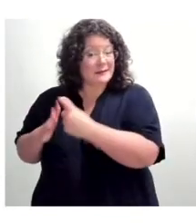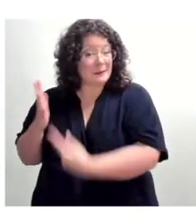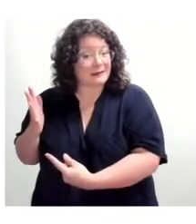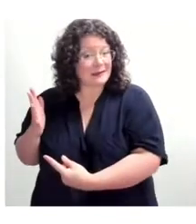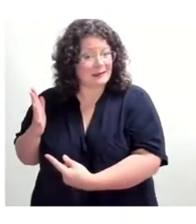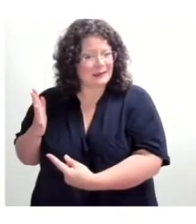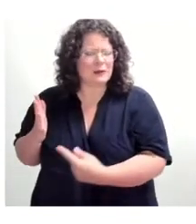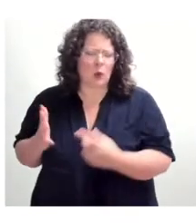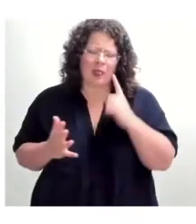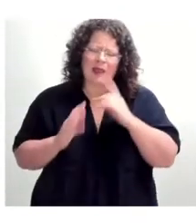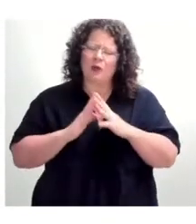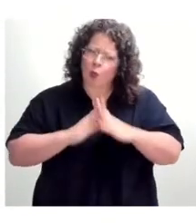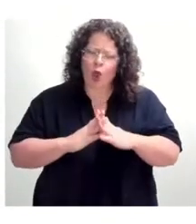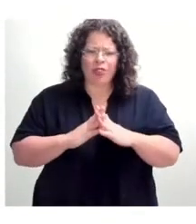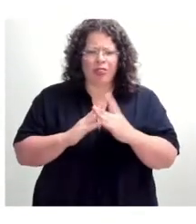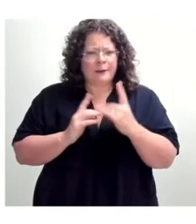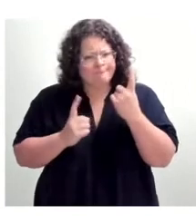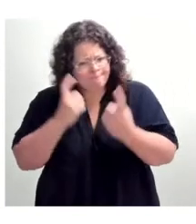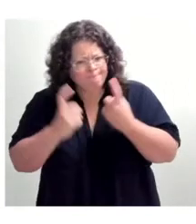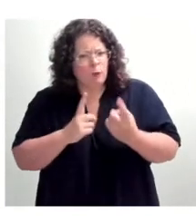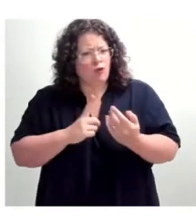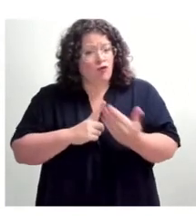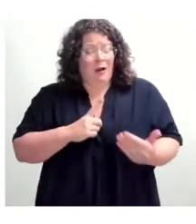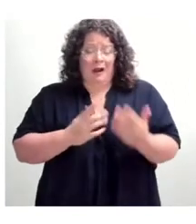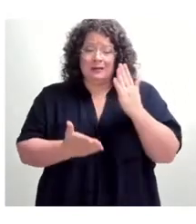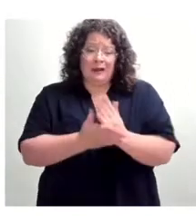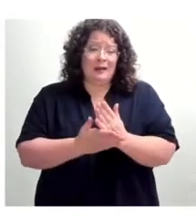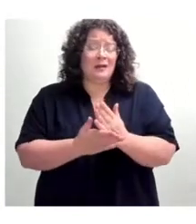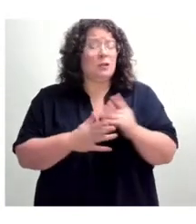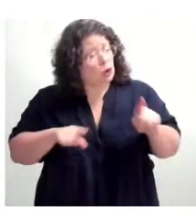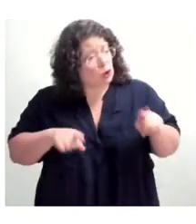think we're making great progress in this space, but there's just so much more work to do.